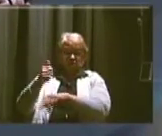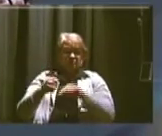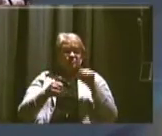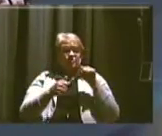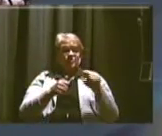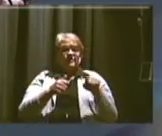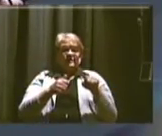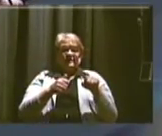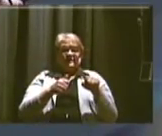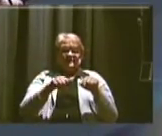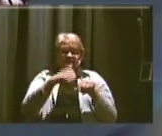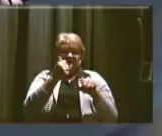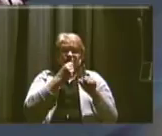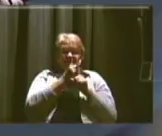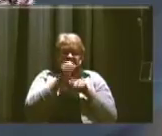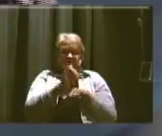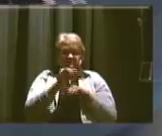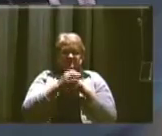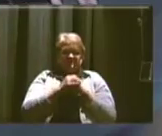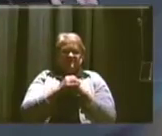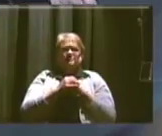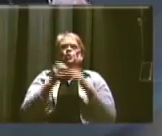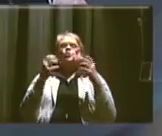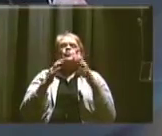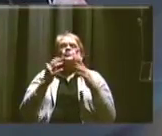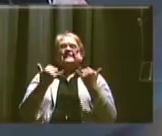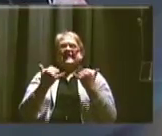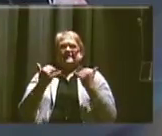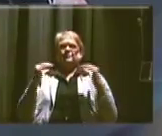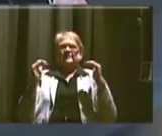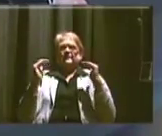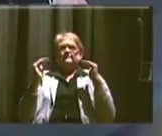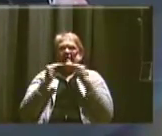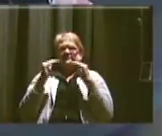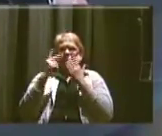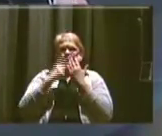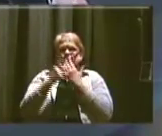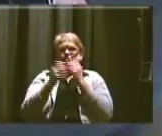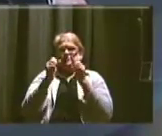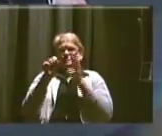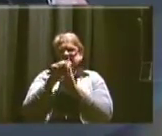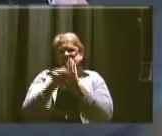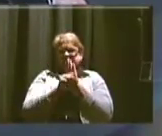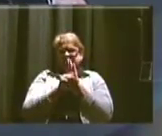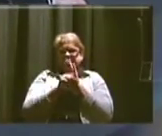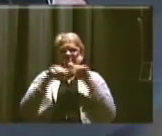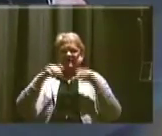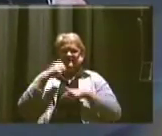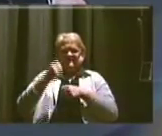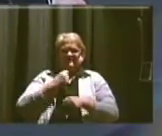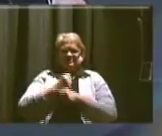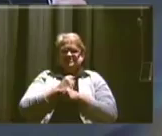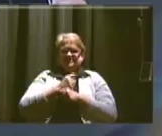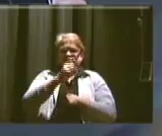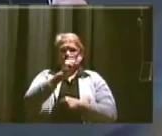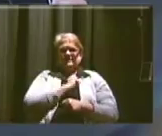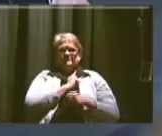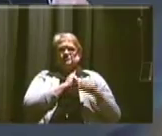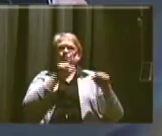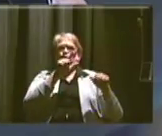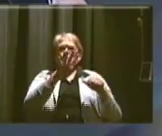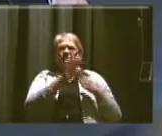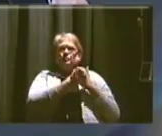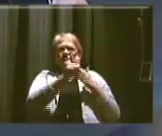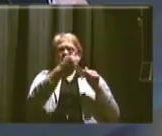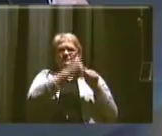we have a matching program with the state. This year, they're going to give us $24 per student. Right now, they've given